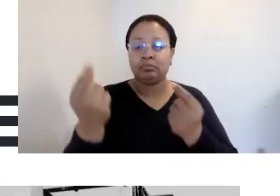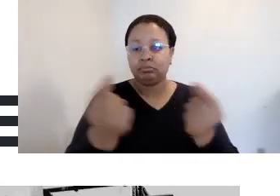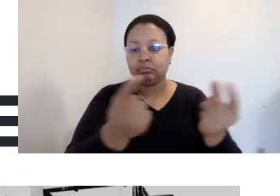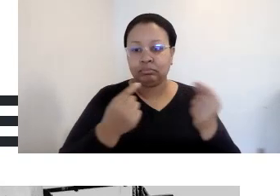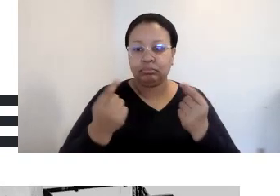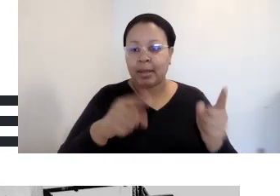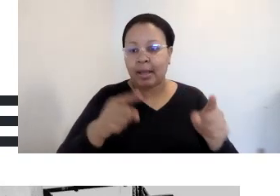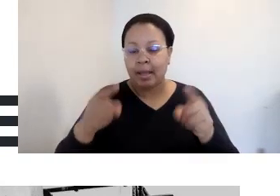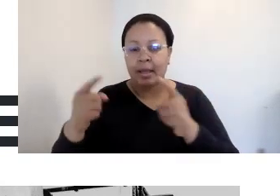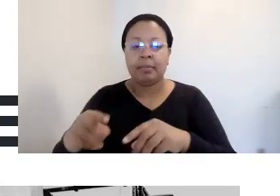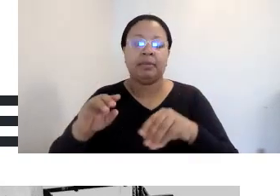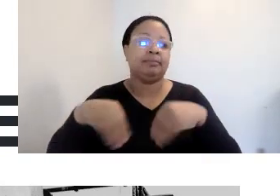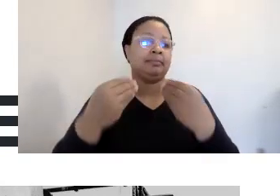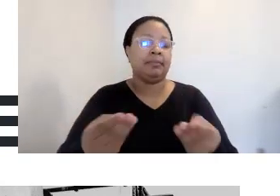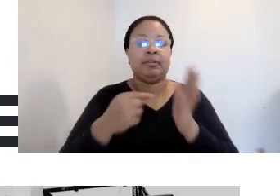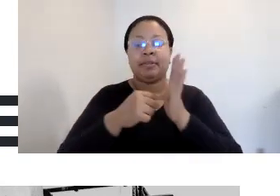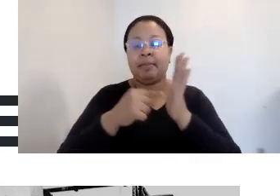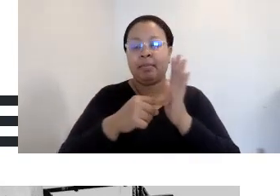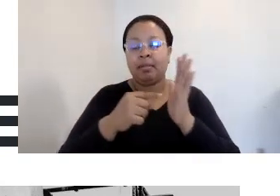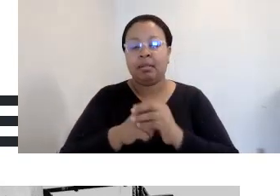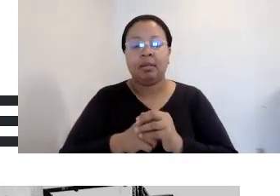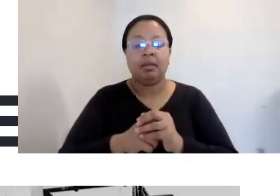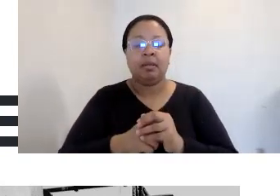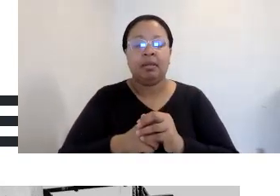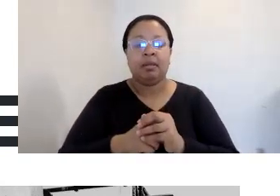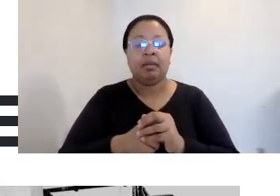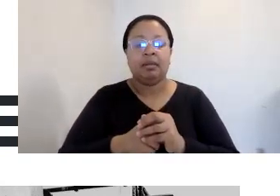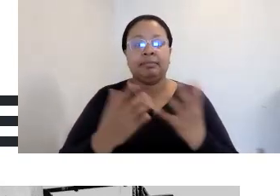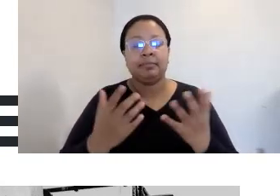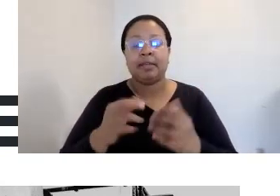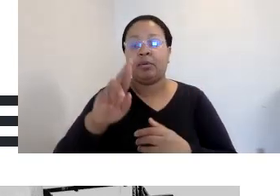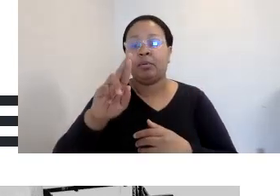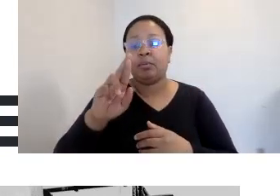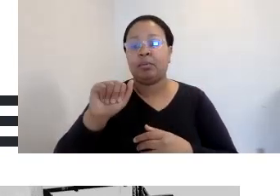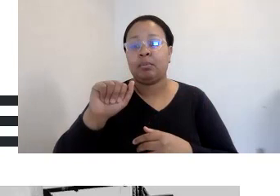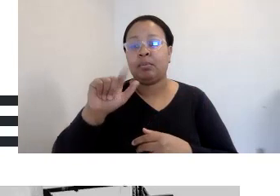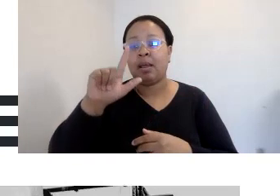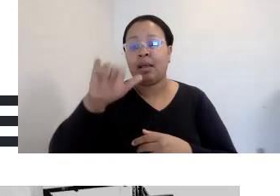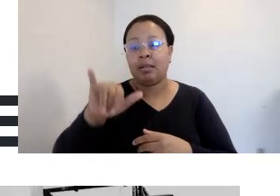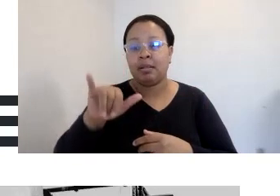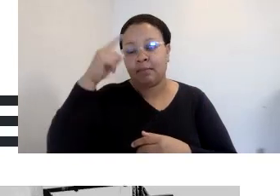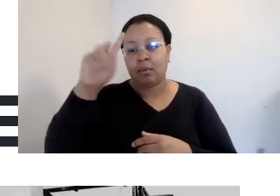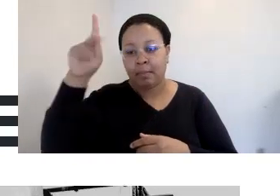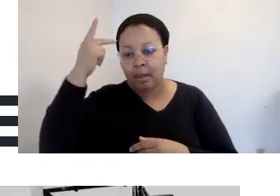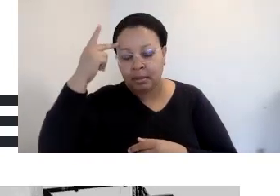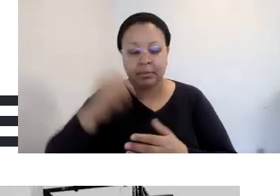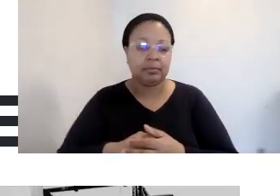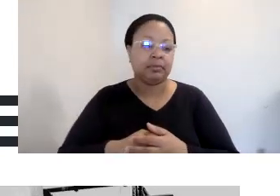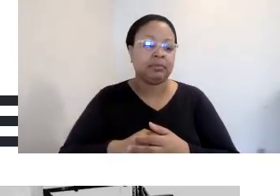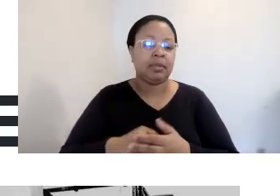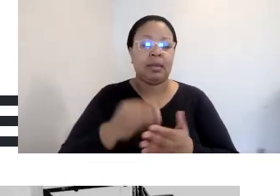couple of examples. They can encompass political rallies. They could include fundraising